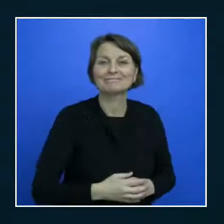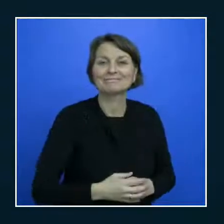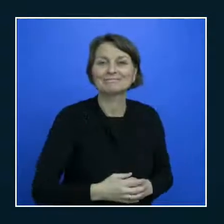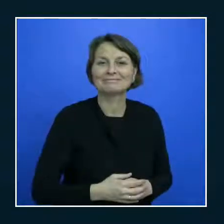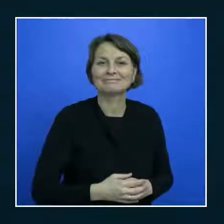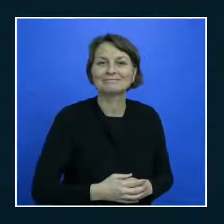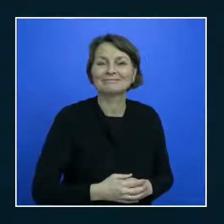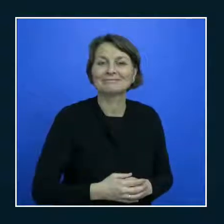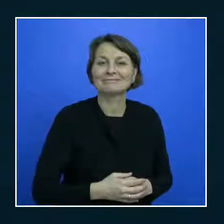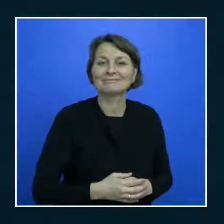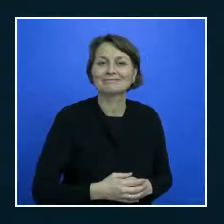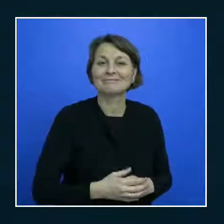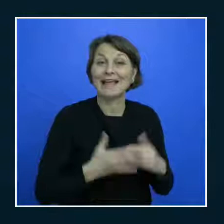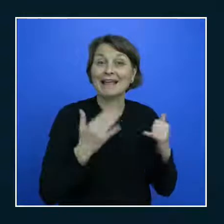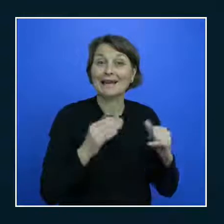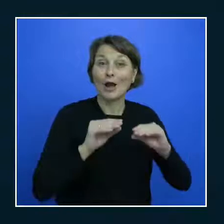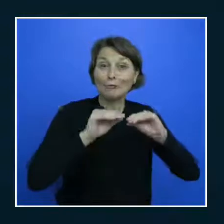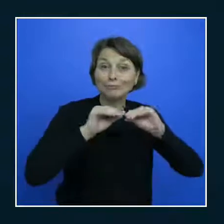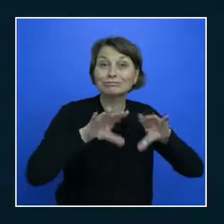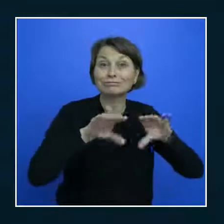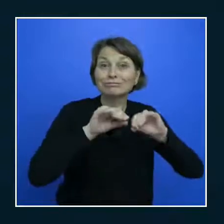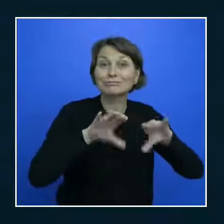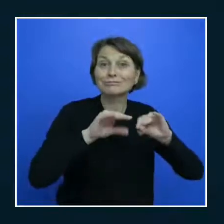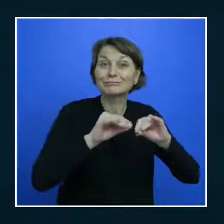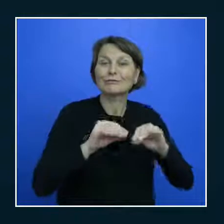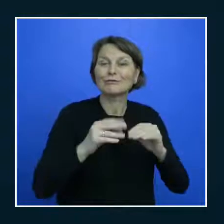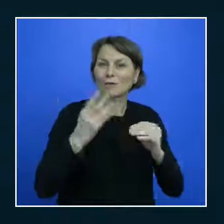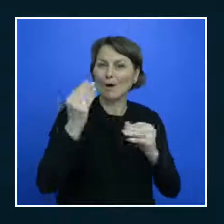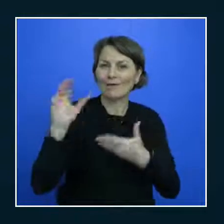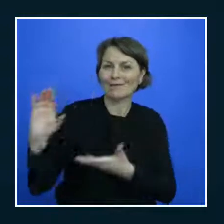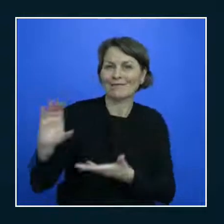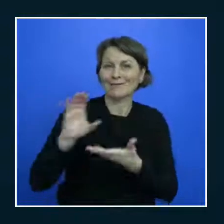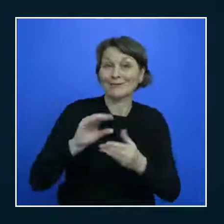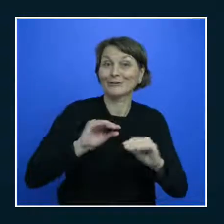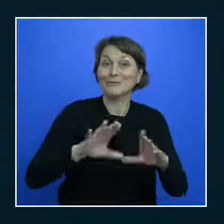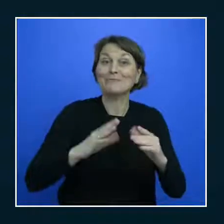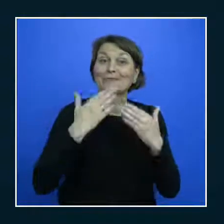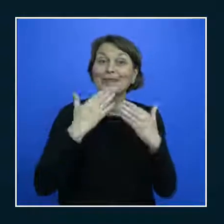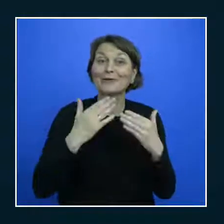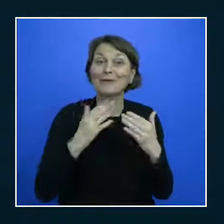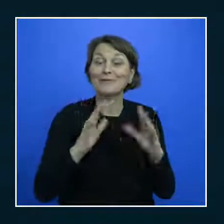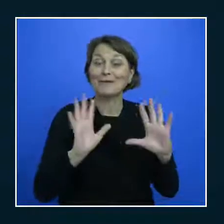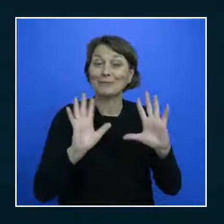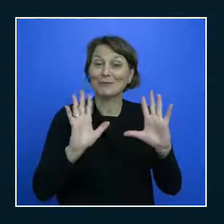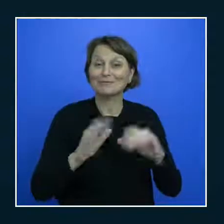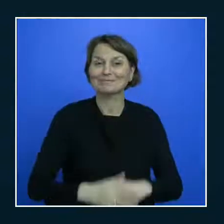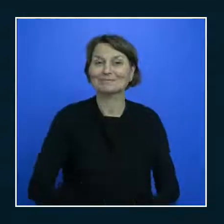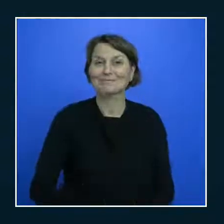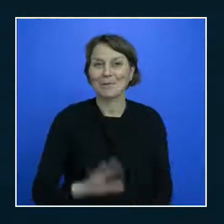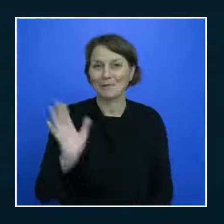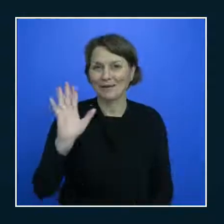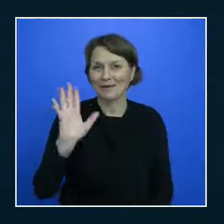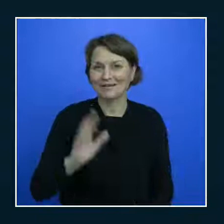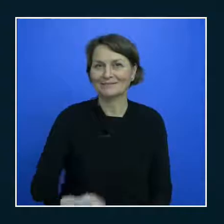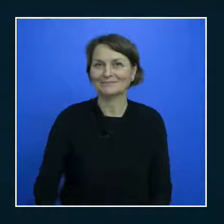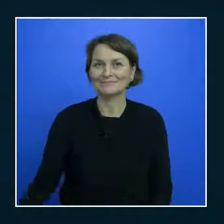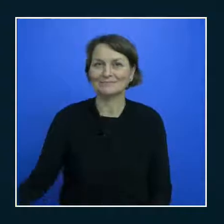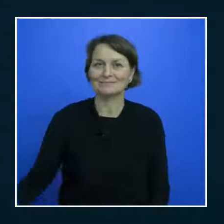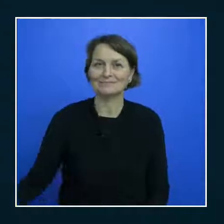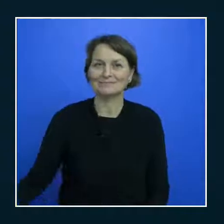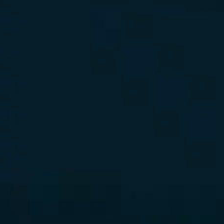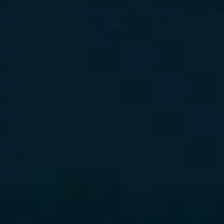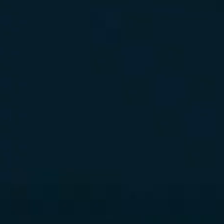some commercials from our sponsors. Thanks, everyone. Bye-bye. Take care.